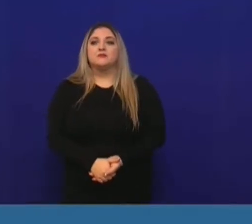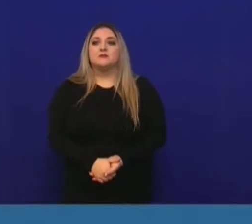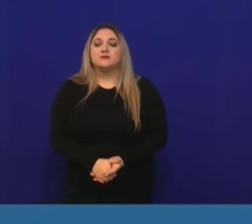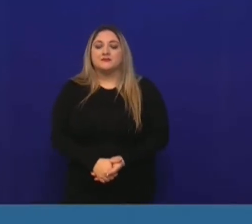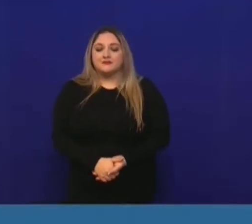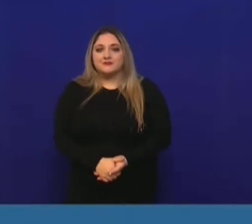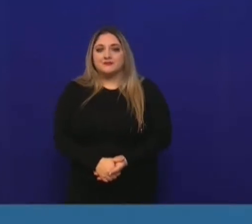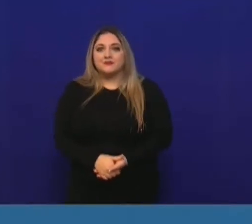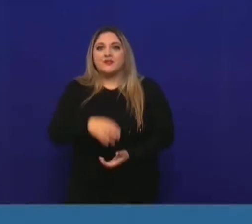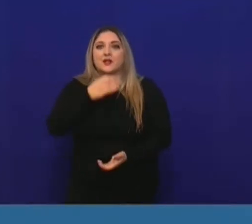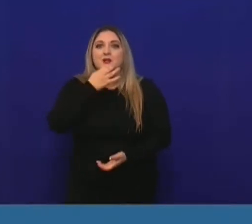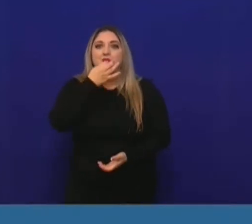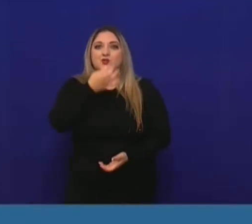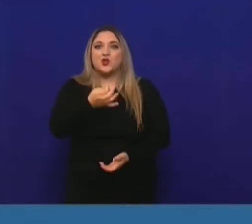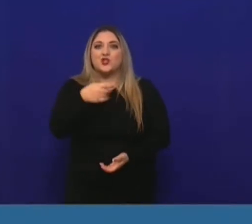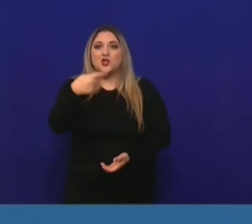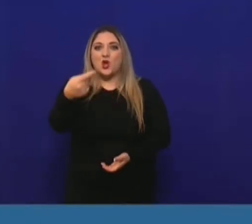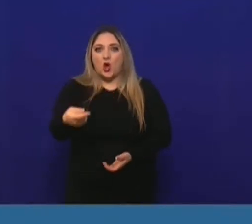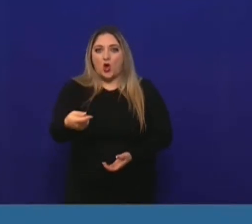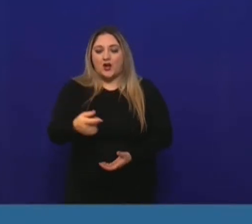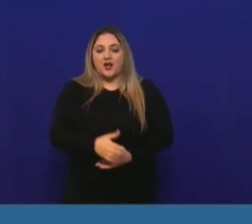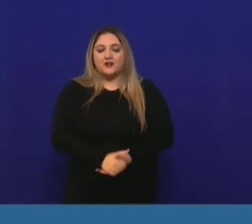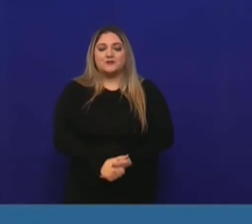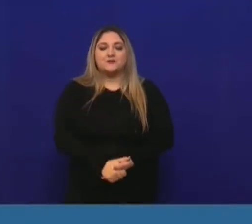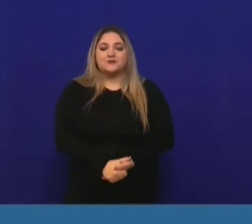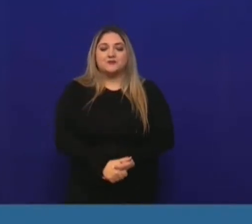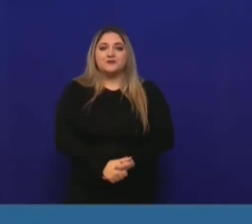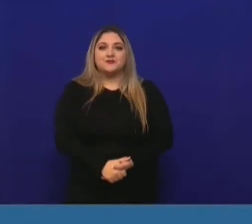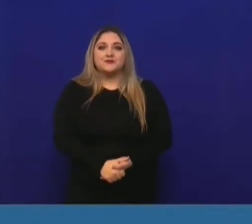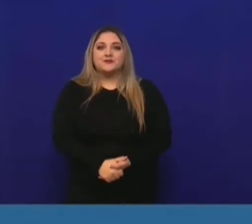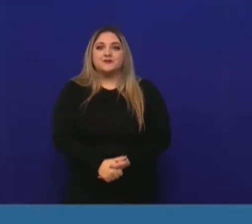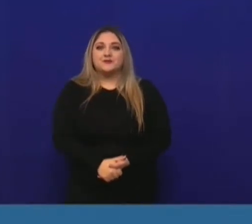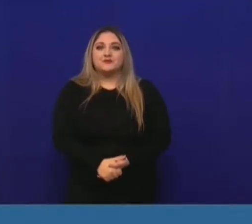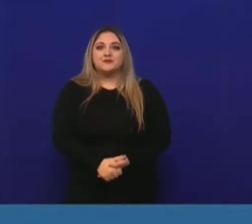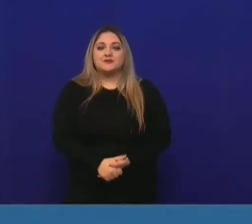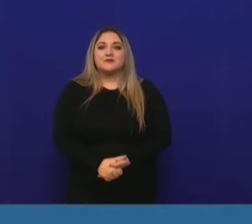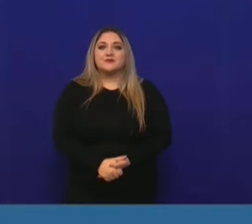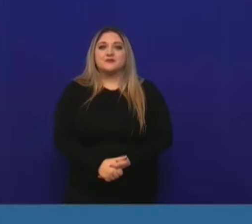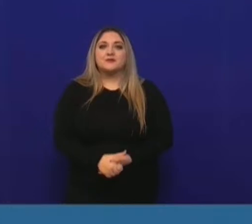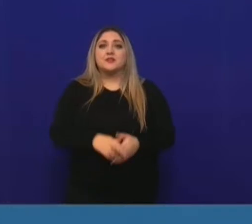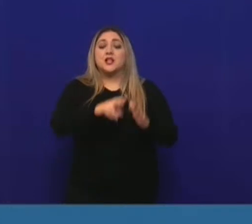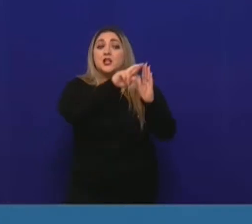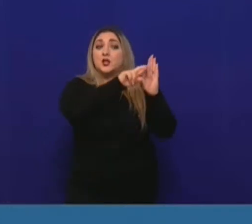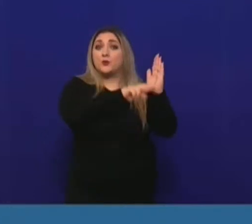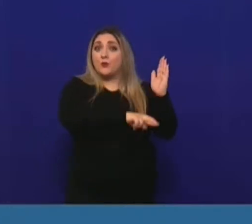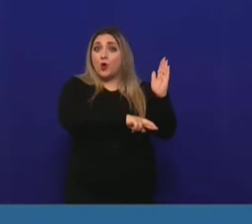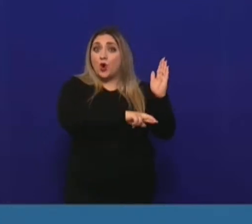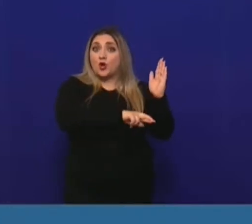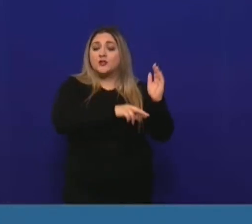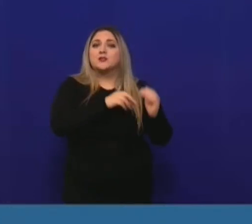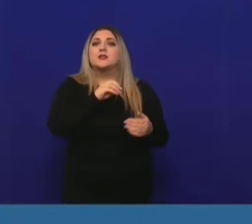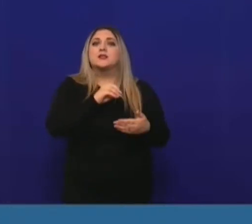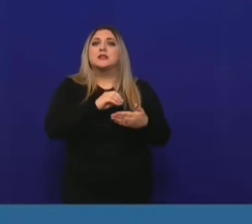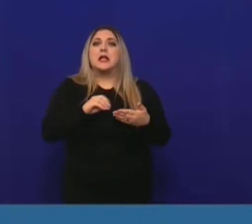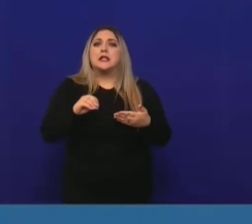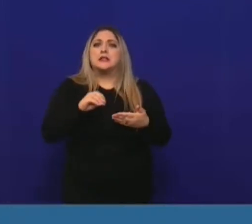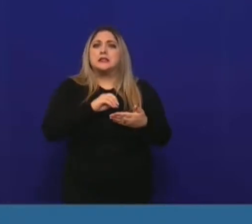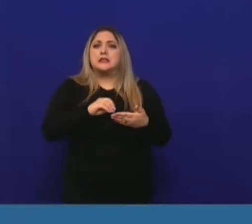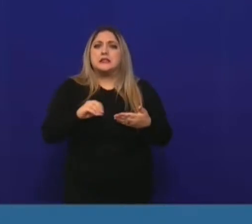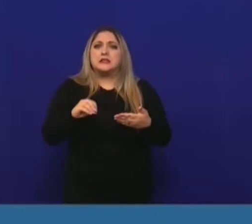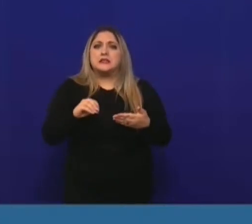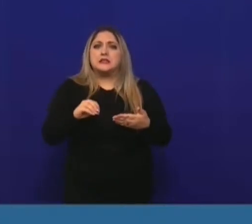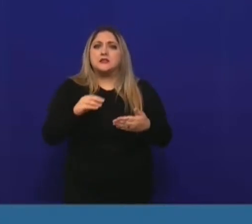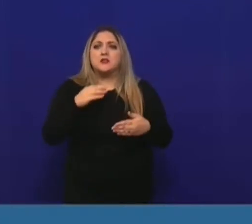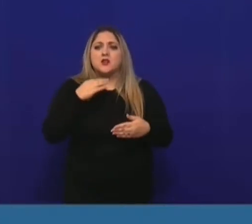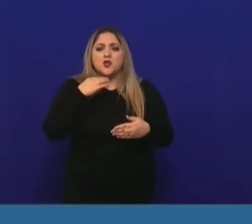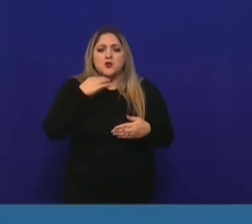Good afternoon, Professor Gauci. Jacob Qualino from the Malta Independent. We received reports regarding people not following the times of